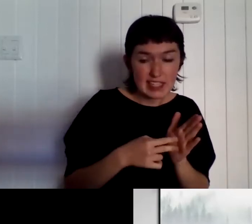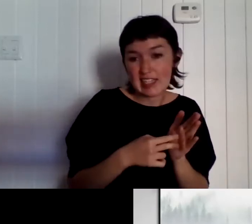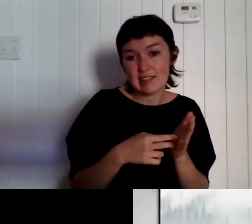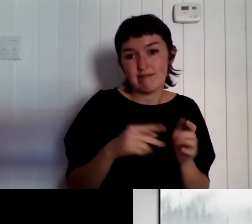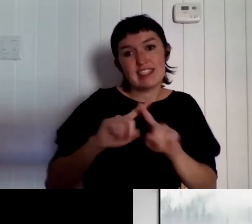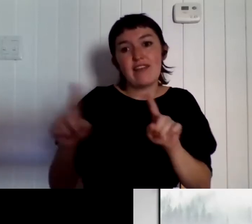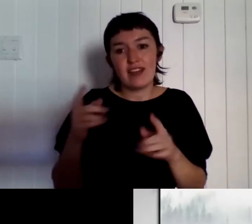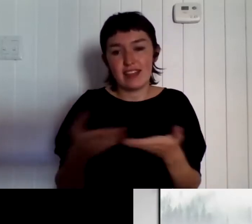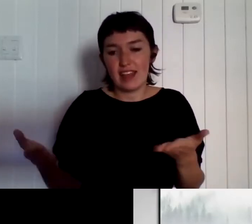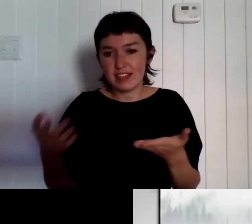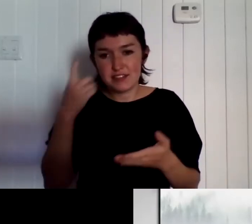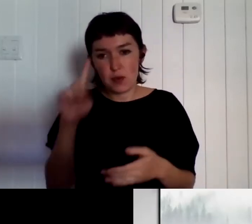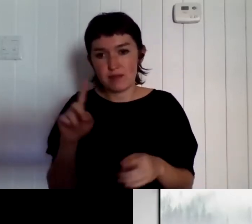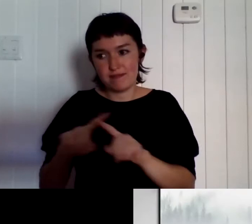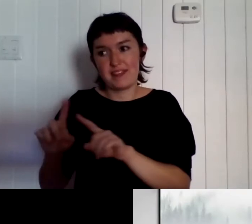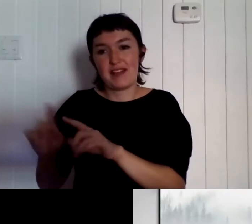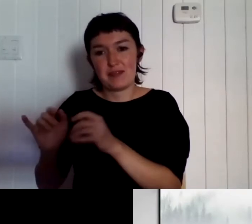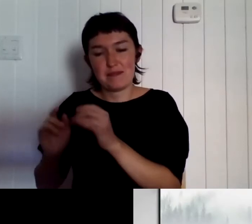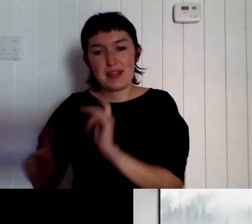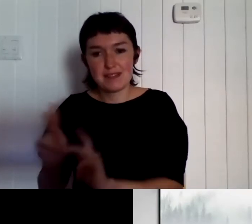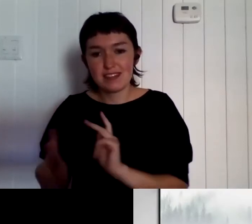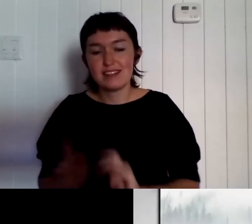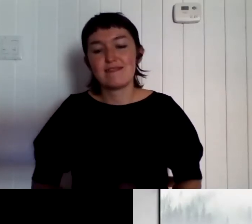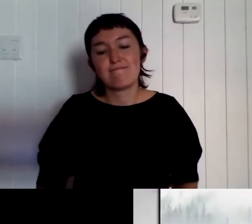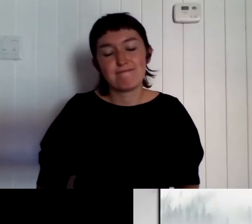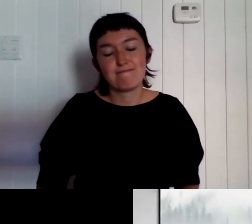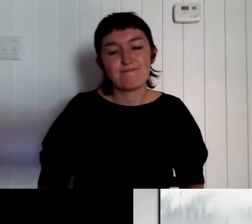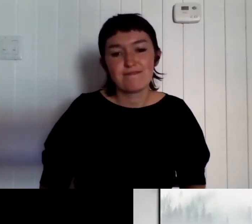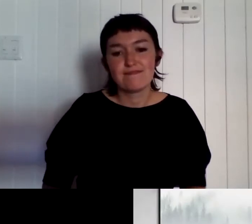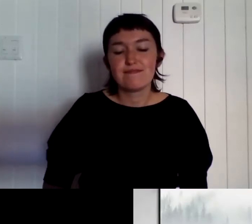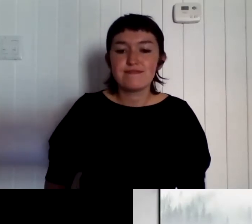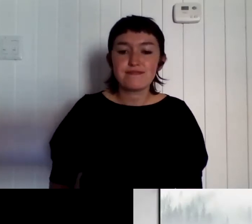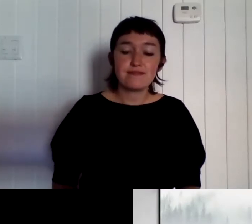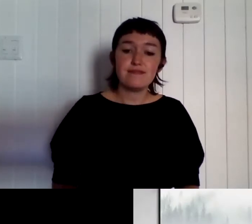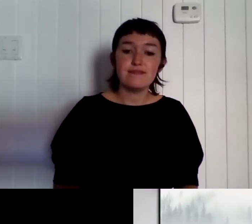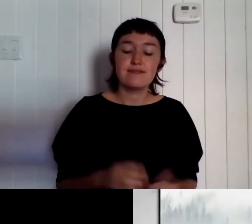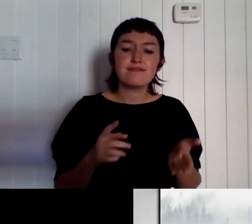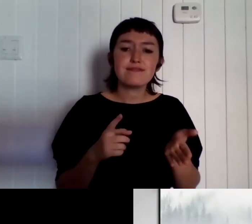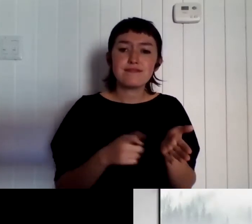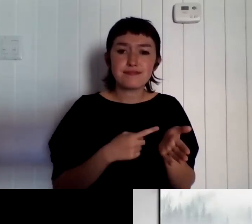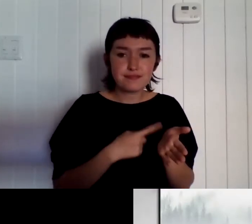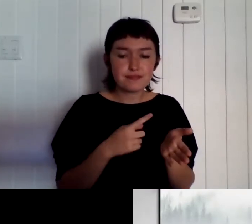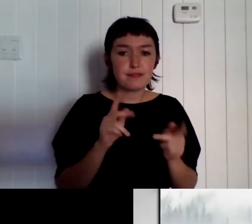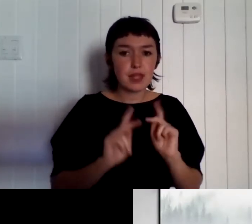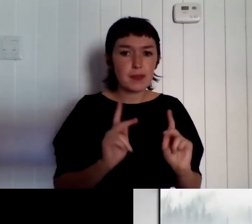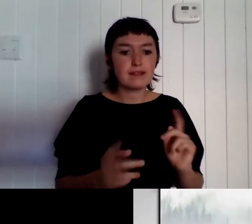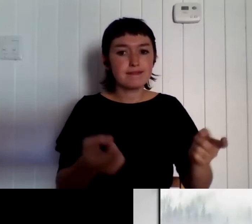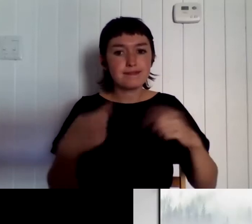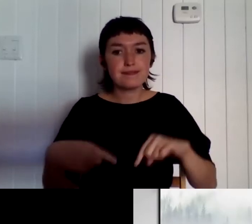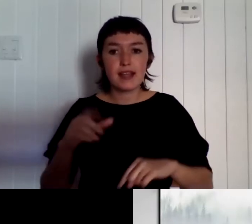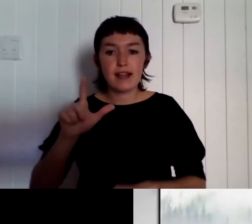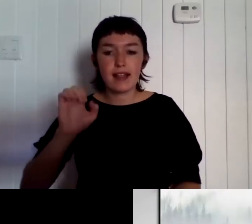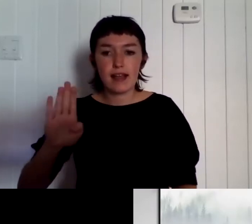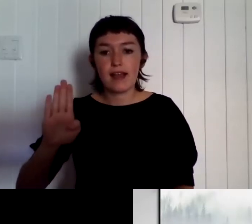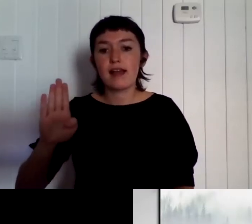as surprising in terms of this science is sometimes we'll have folks come into the lab to participate in a study as part